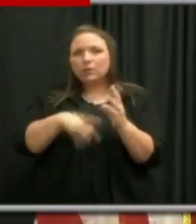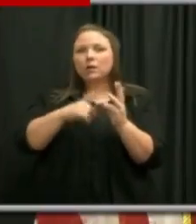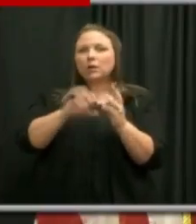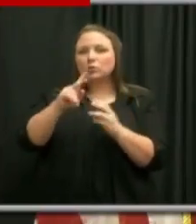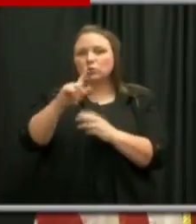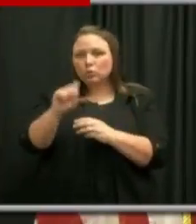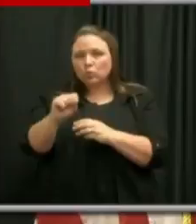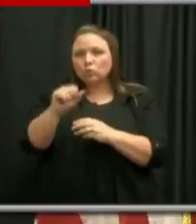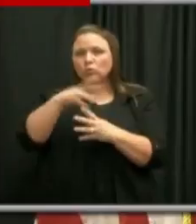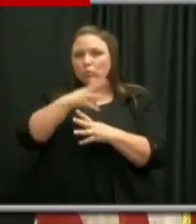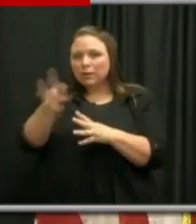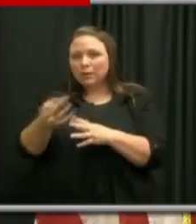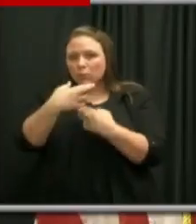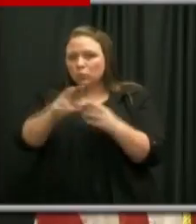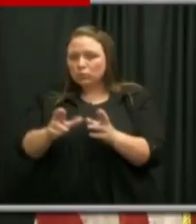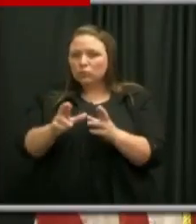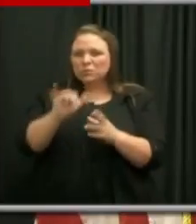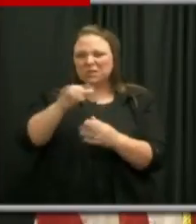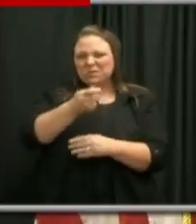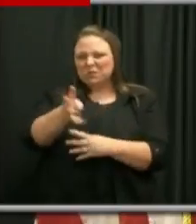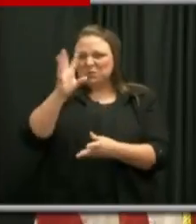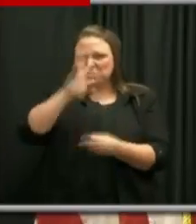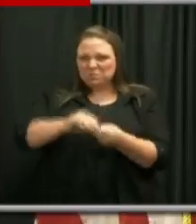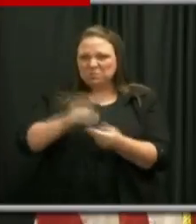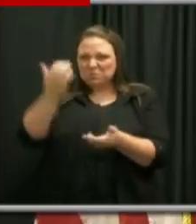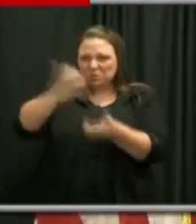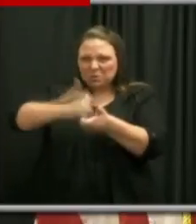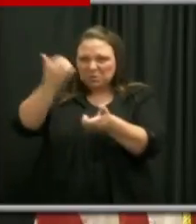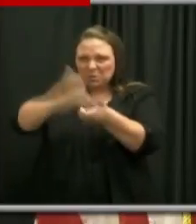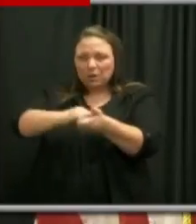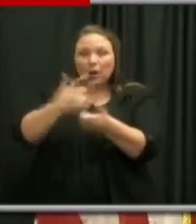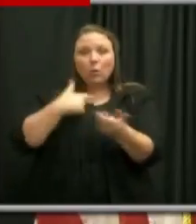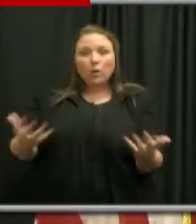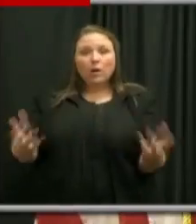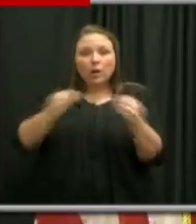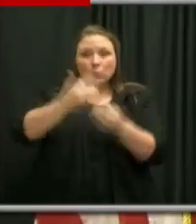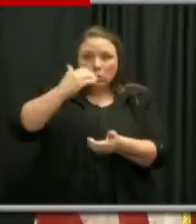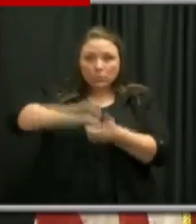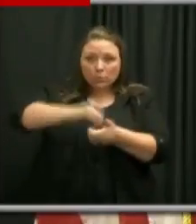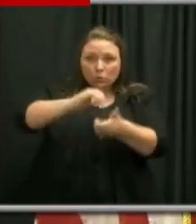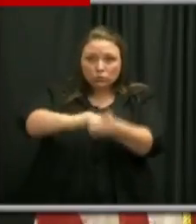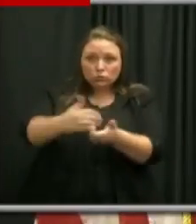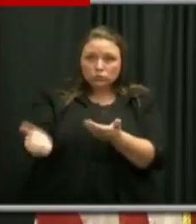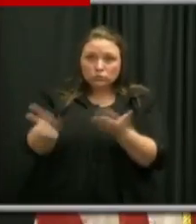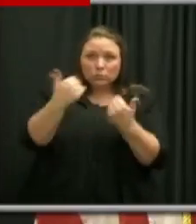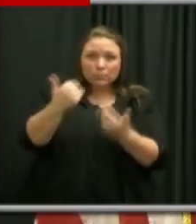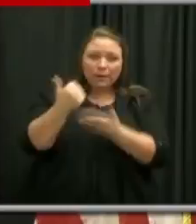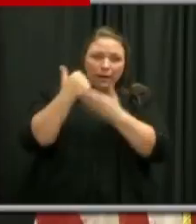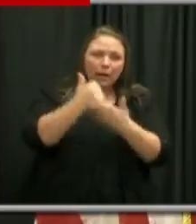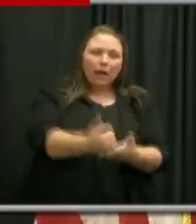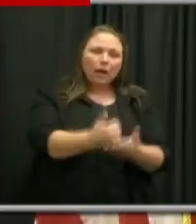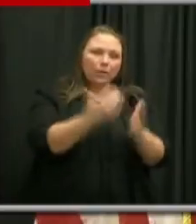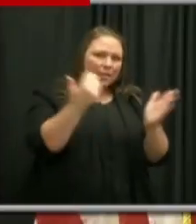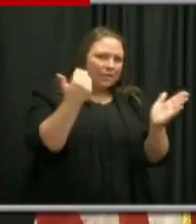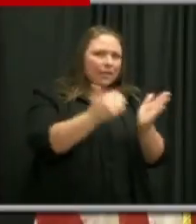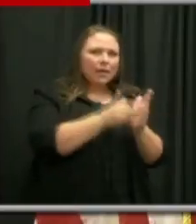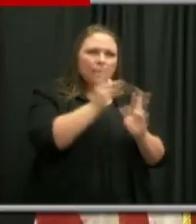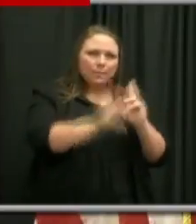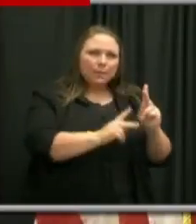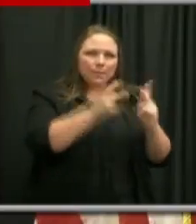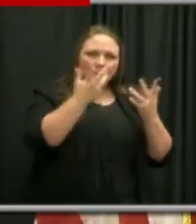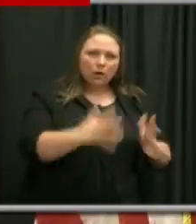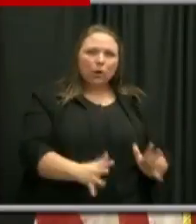Room, just to name a few. We hope to widen our partnerships to help the thousands that we have in our database